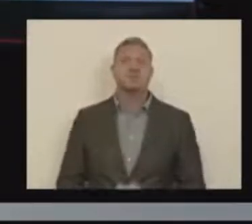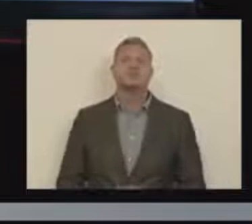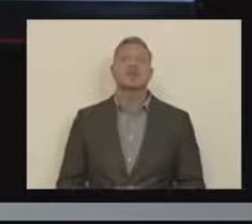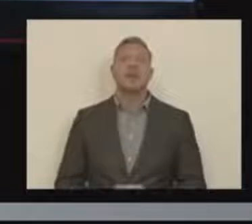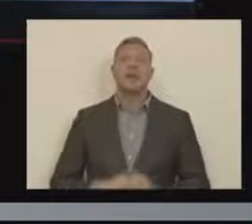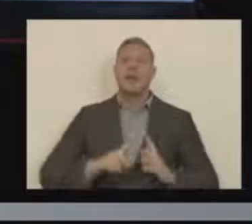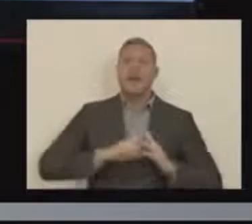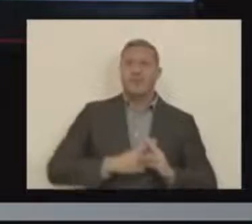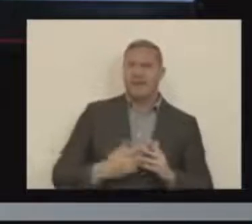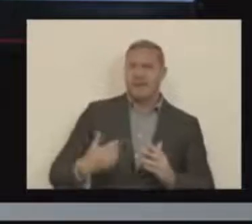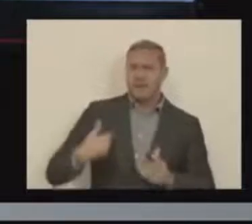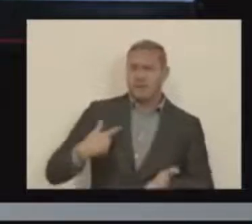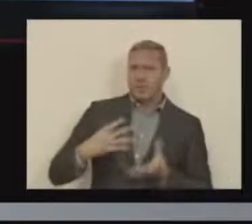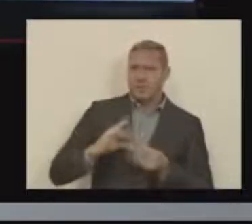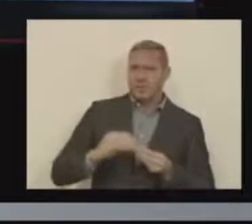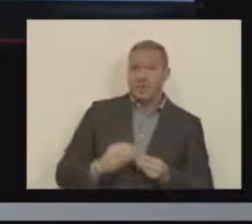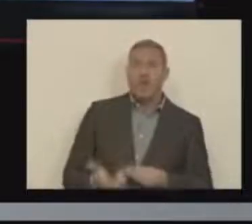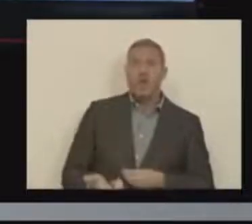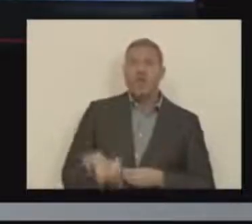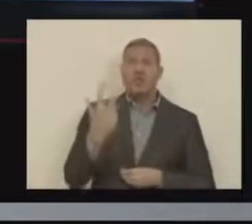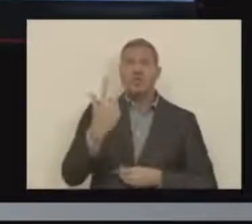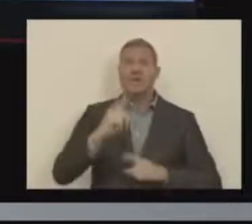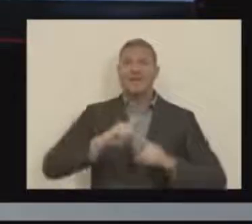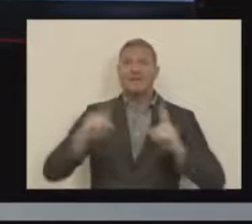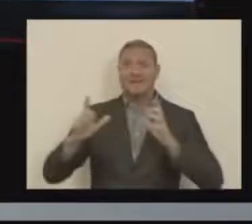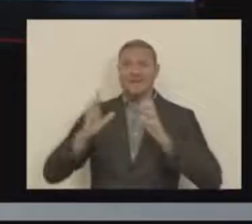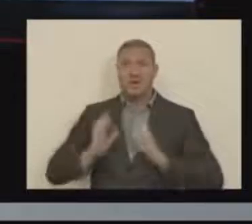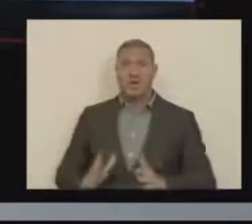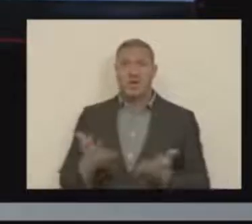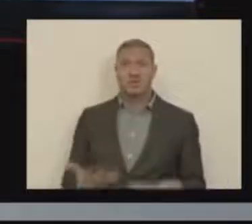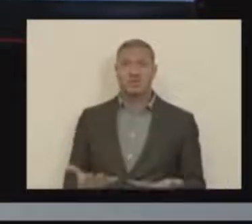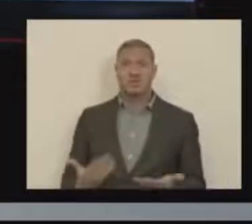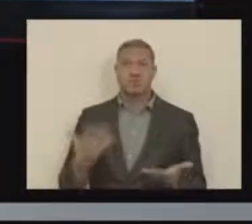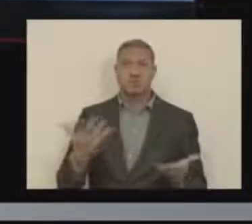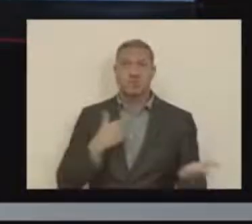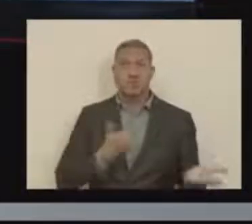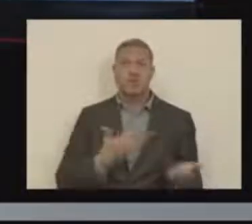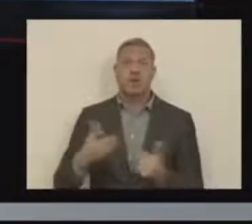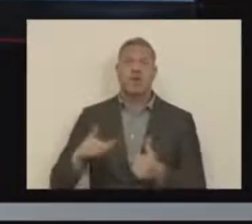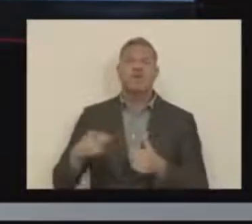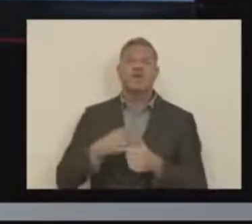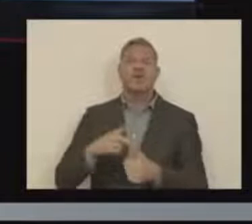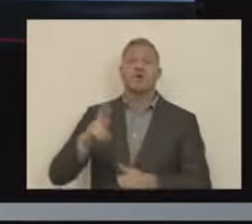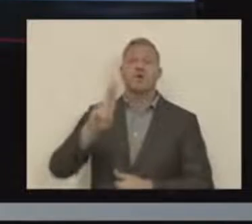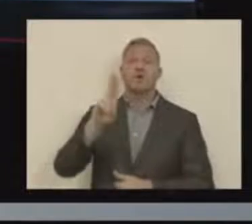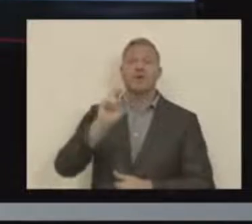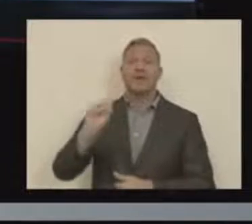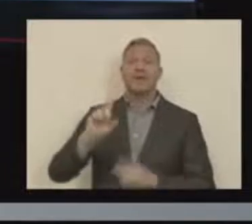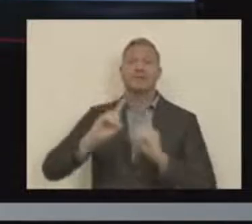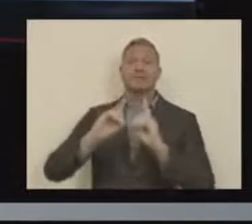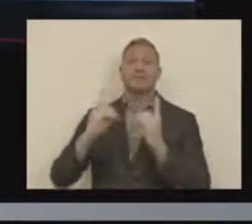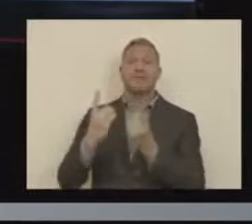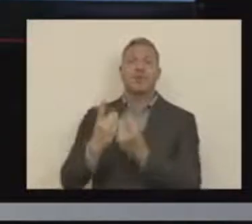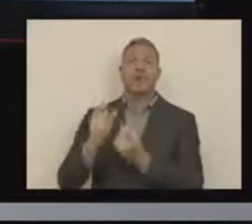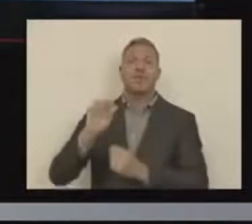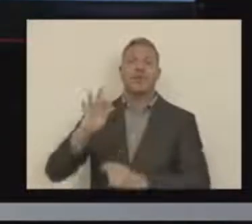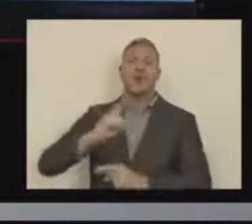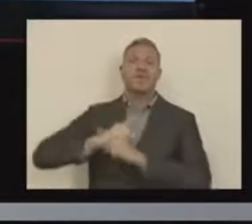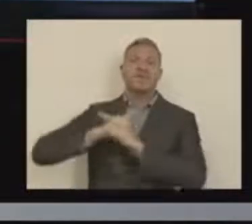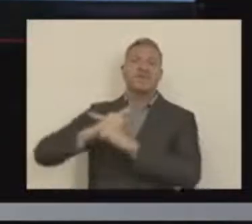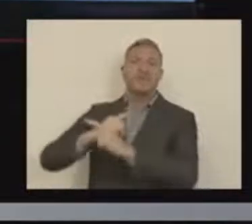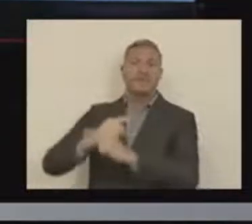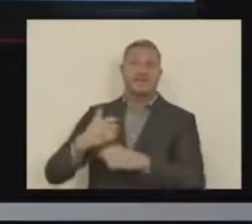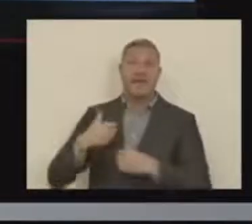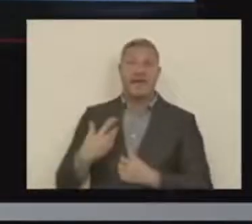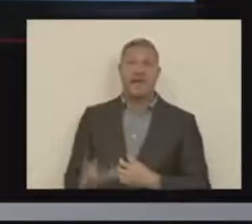we're carrying 3 different customers to space on LauncherOne today. First up is the US Department of Defense, which is launching 4 CubeSats as